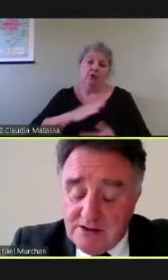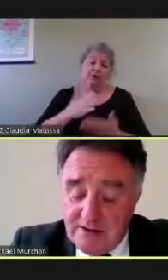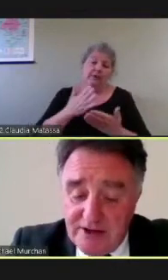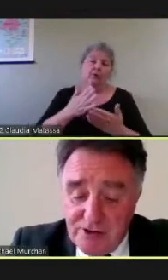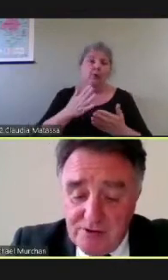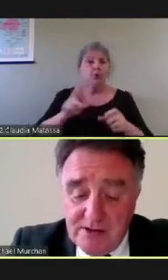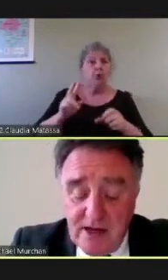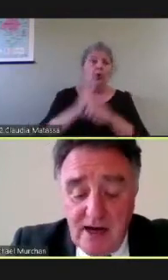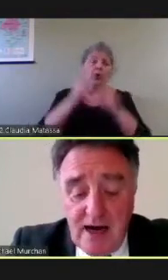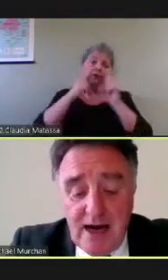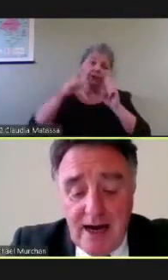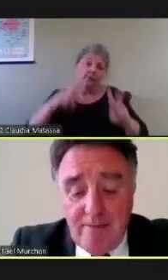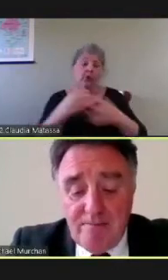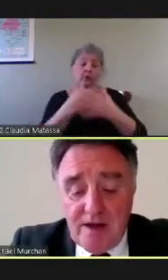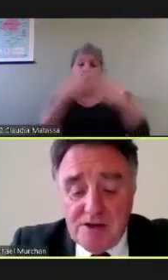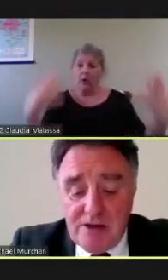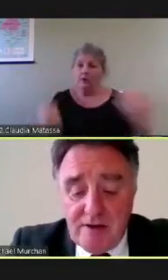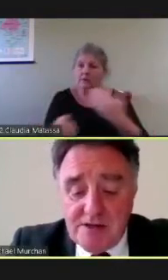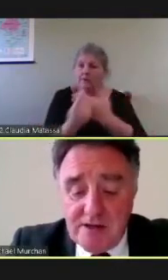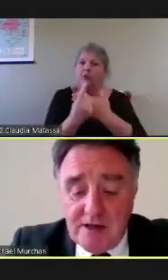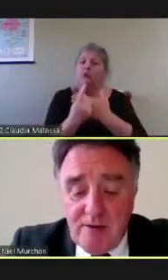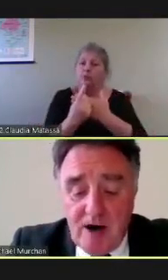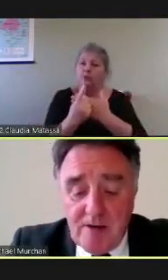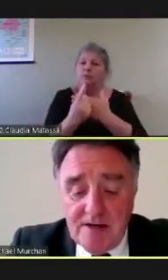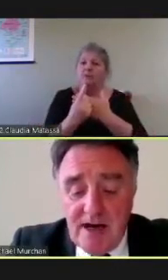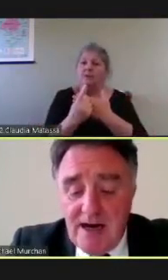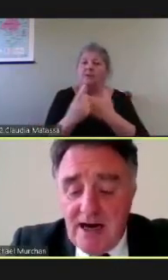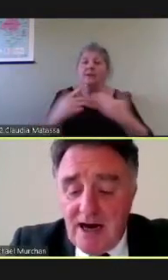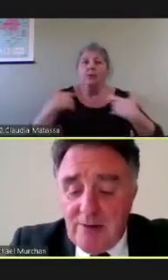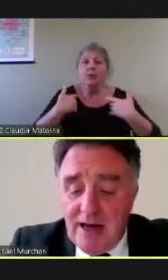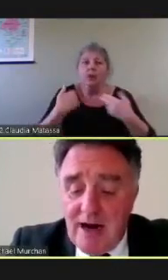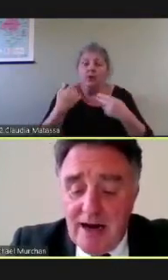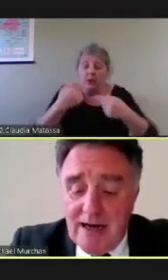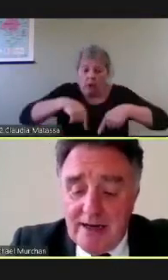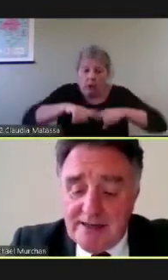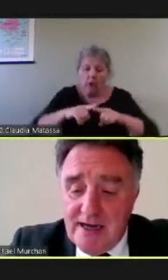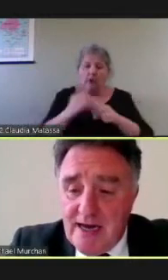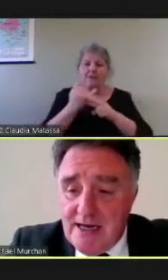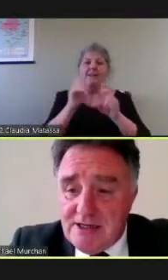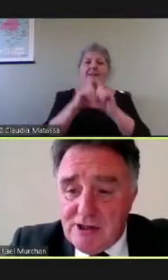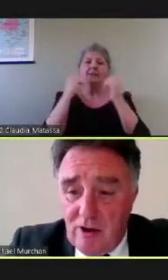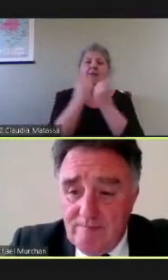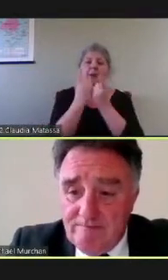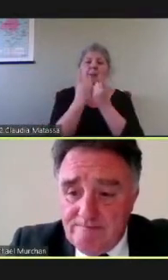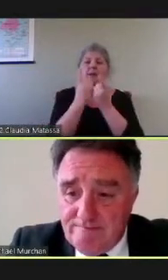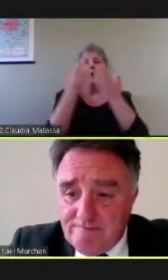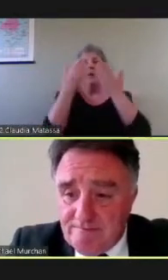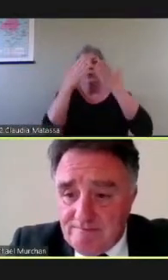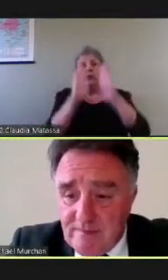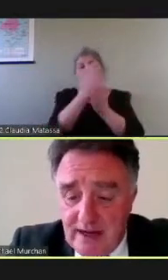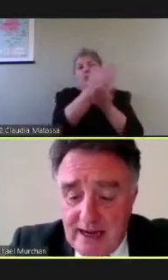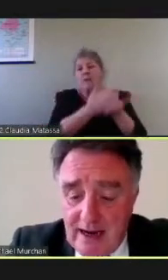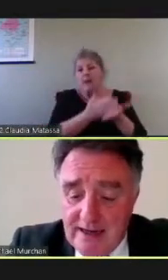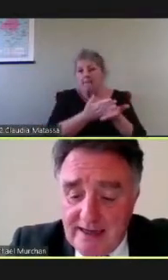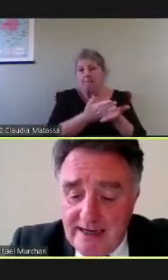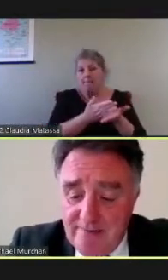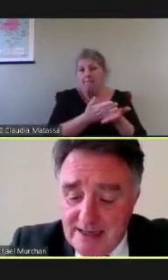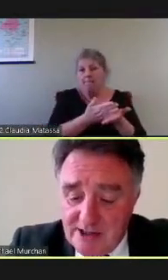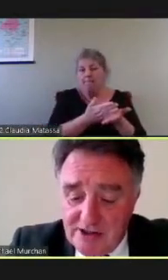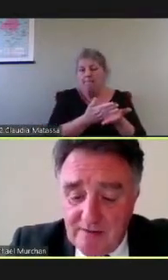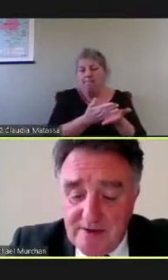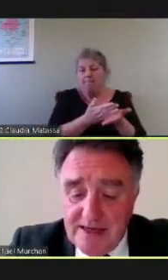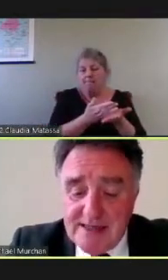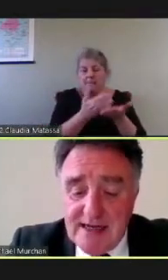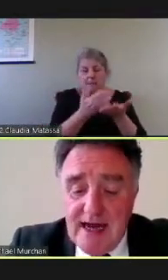overview of lots of issues that concern us in the department. I will highlight some